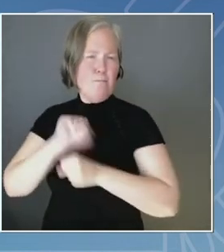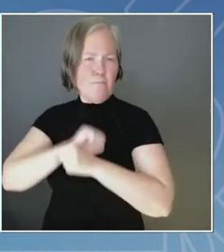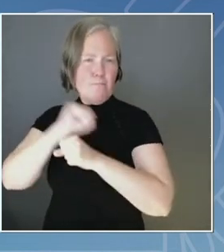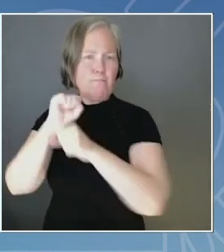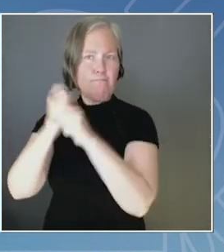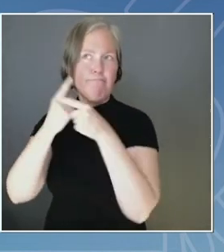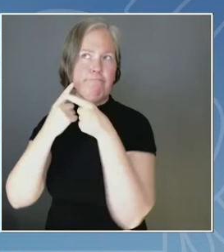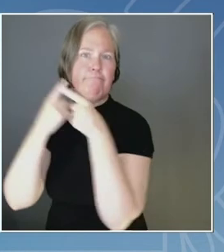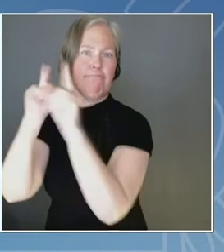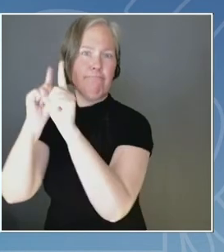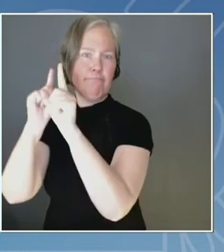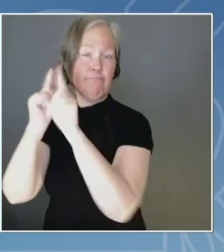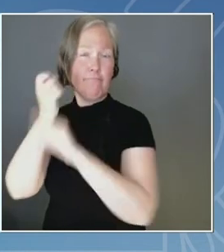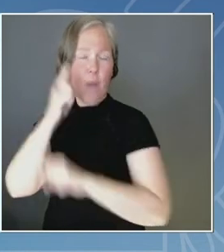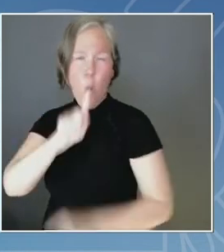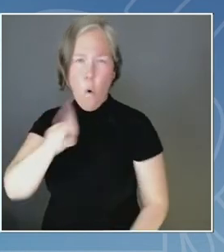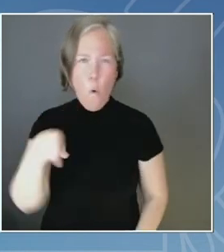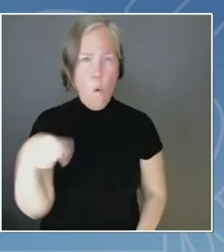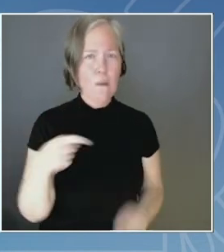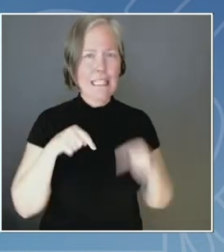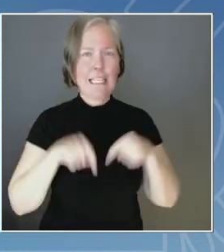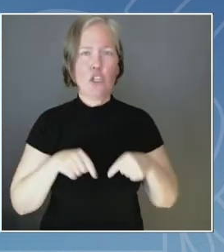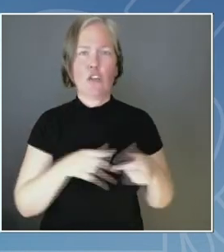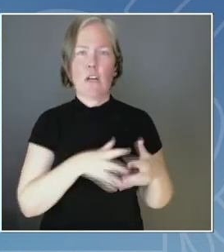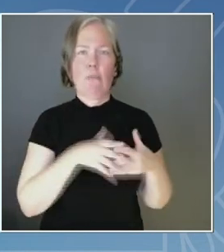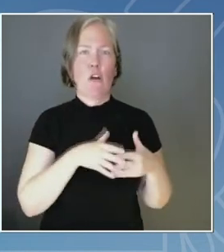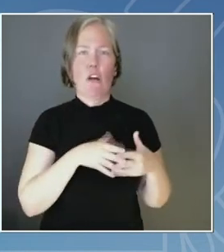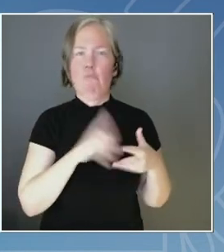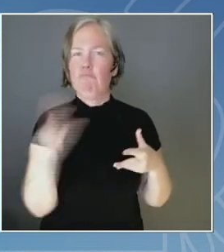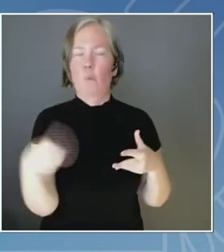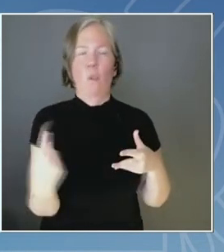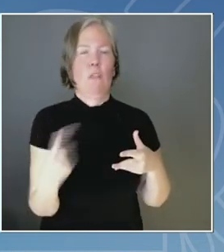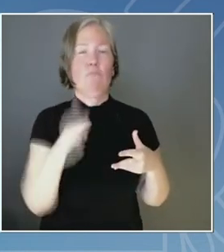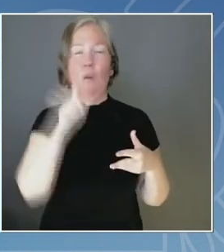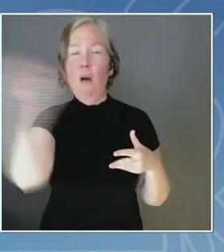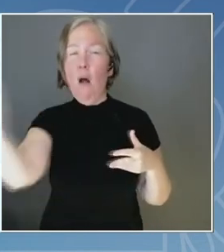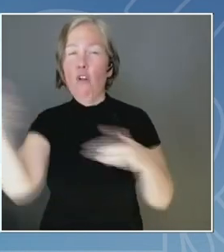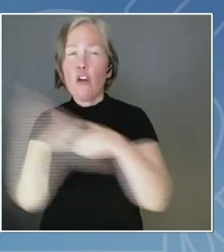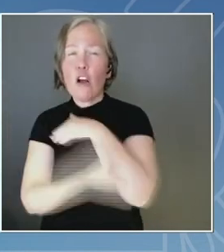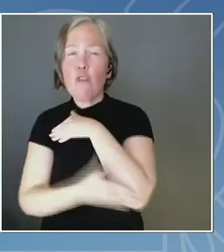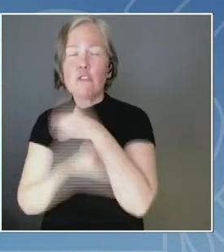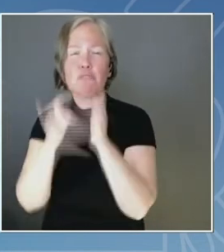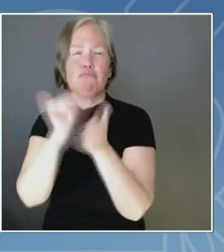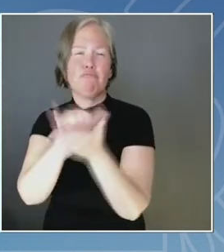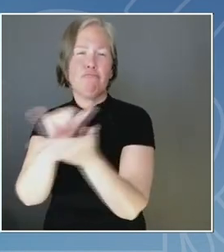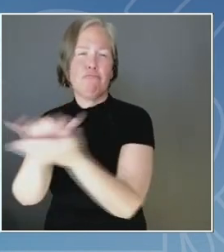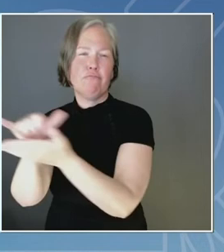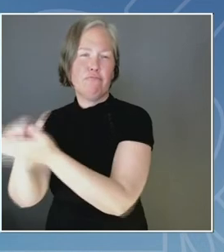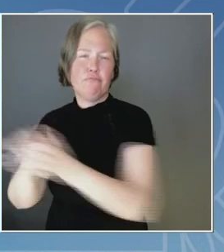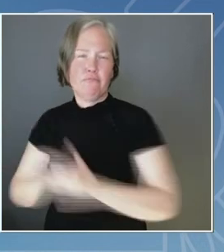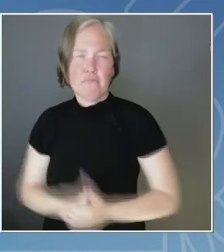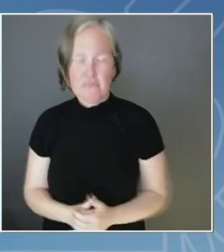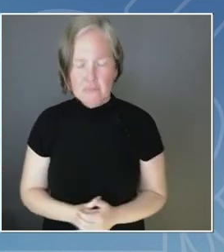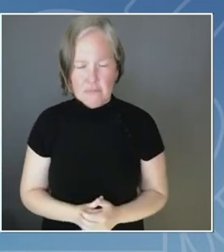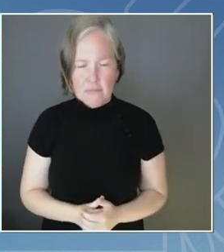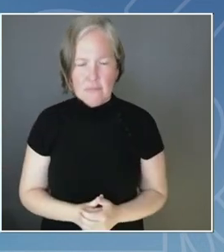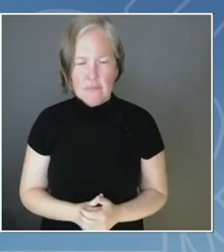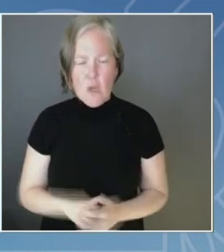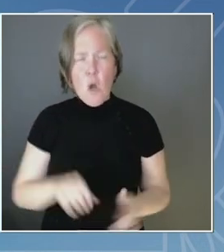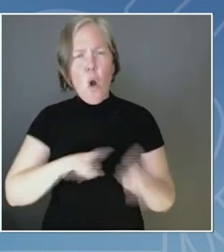and only here possible in this country. One more thing that I would add is that